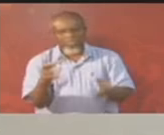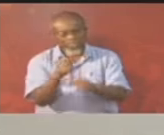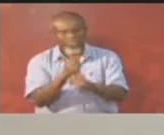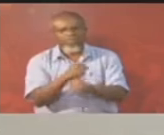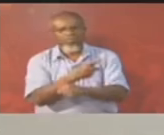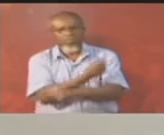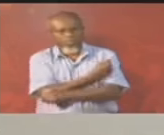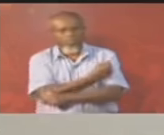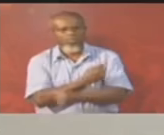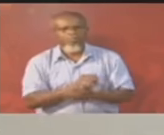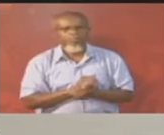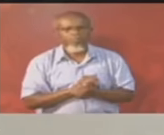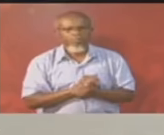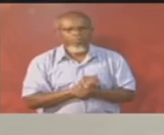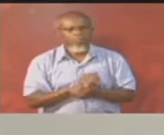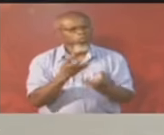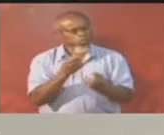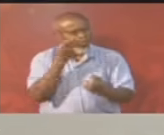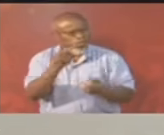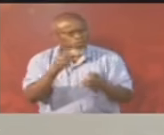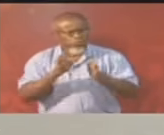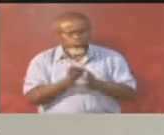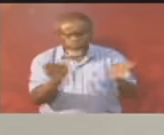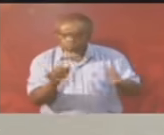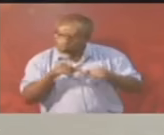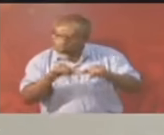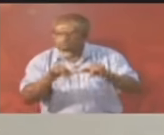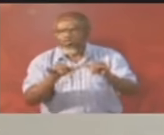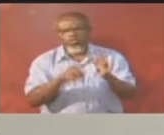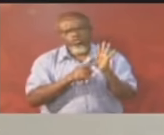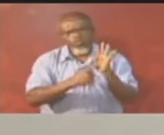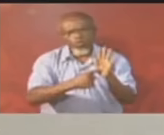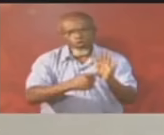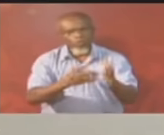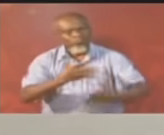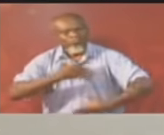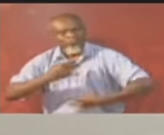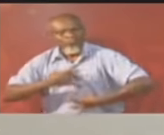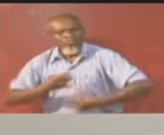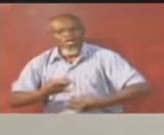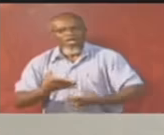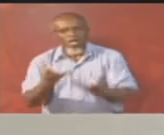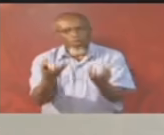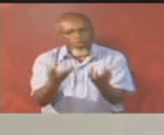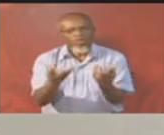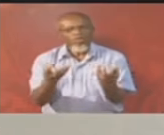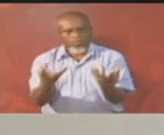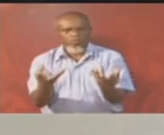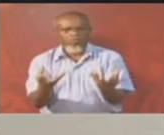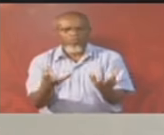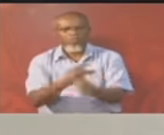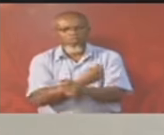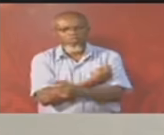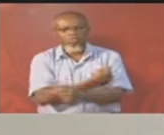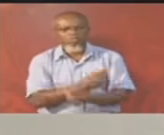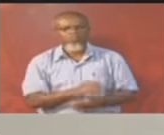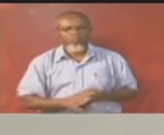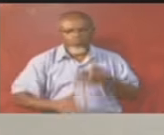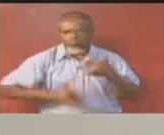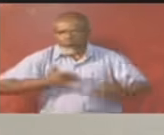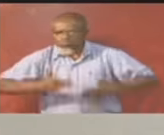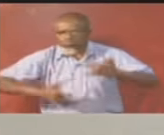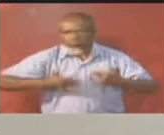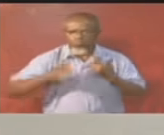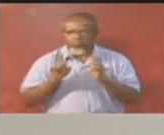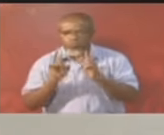to continue to demonstrate that level of vaccine interest, acceptance, and in fact excitement that has